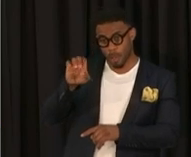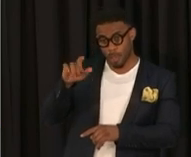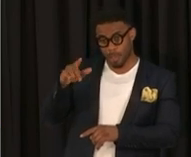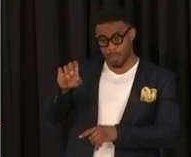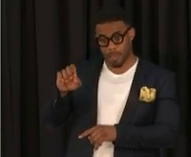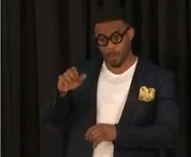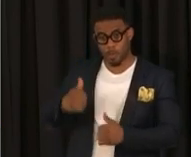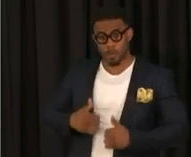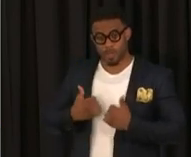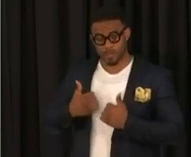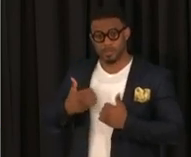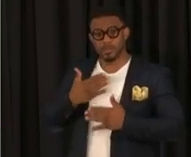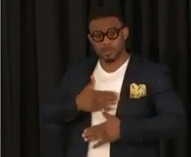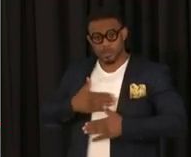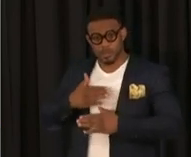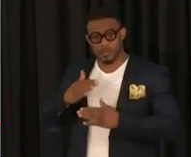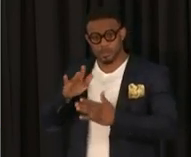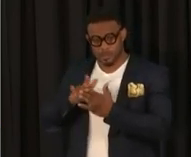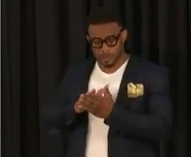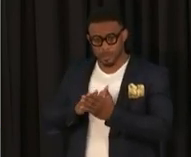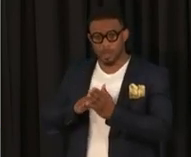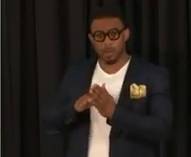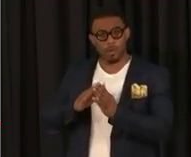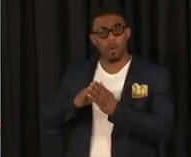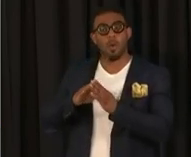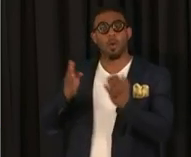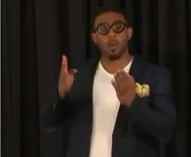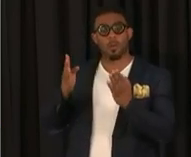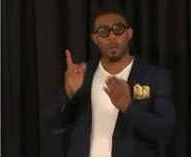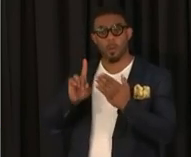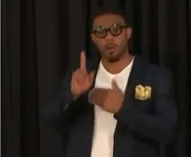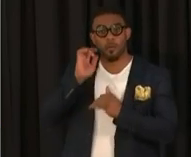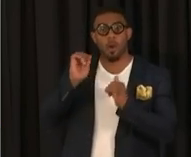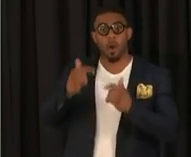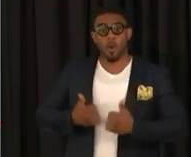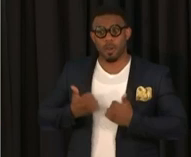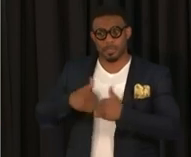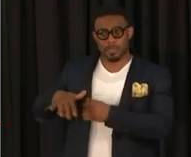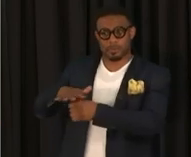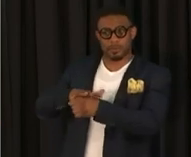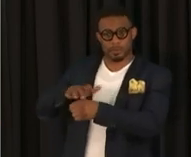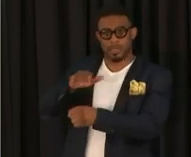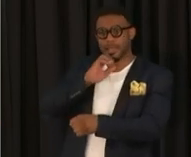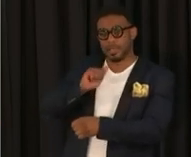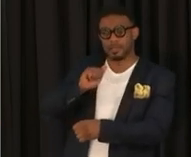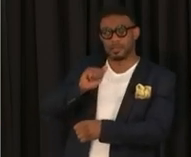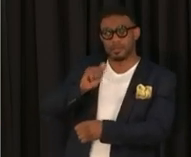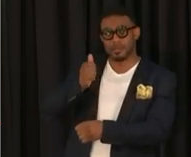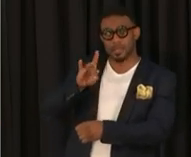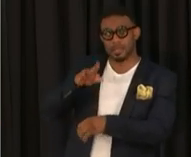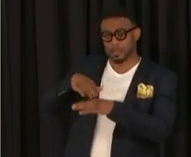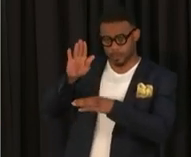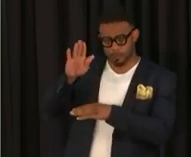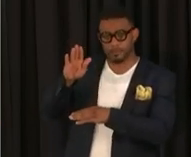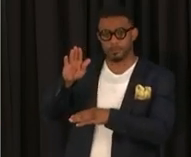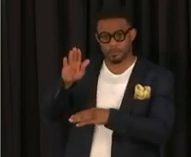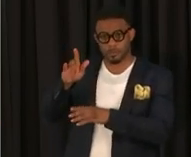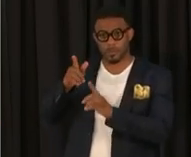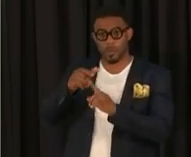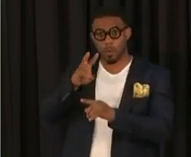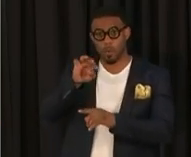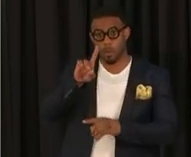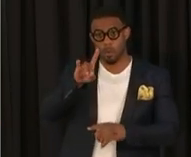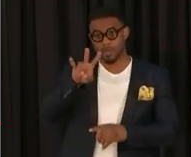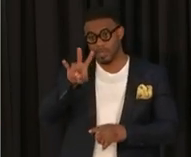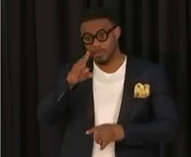is walk-in vaccinations, no appointment required, for all residents age 18 and up